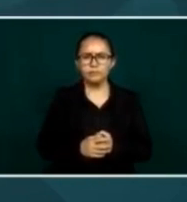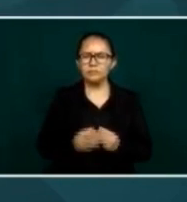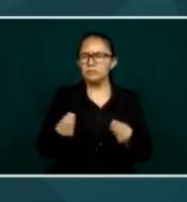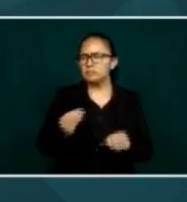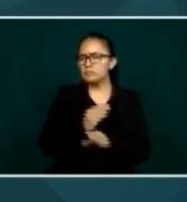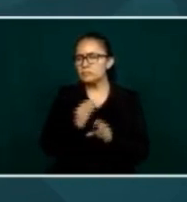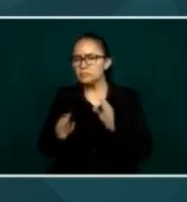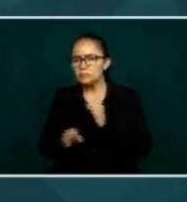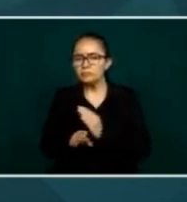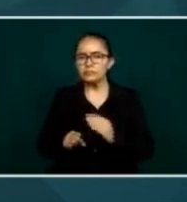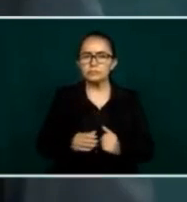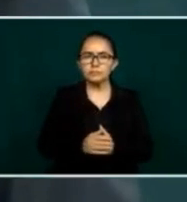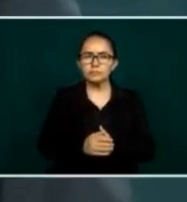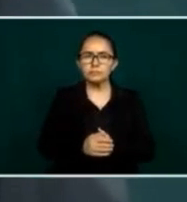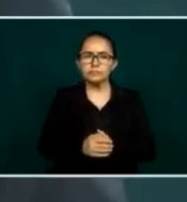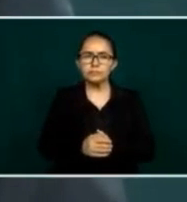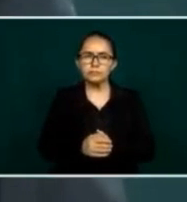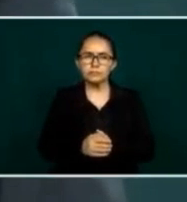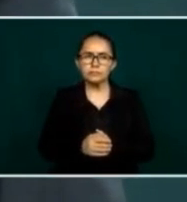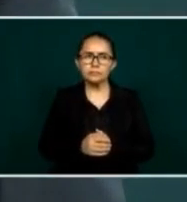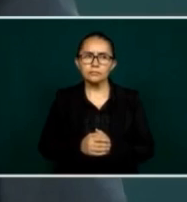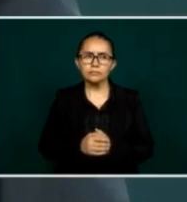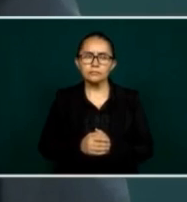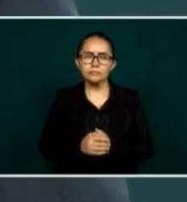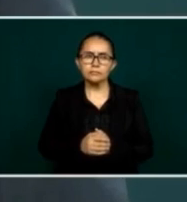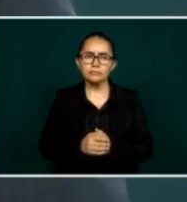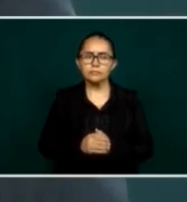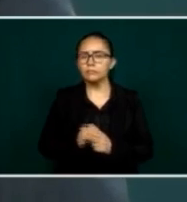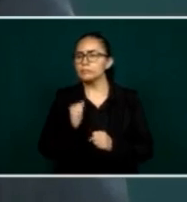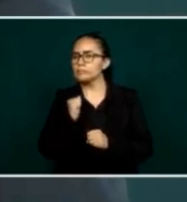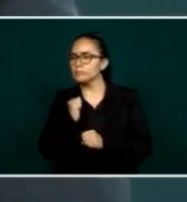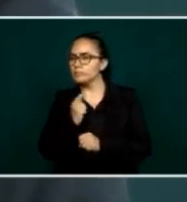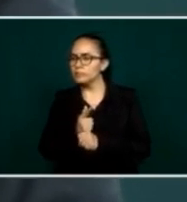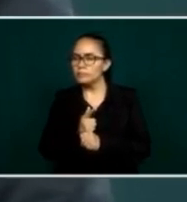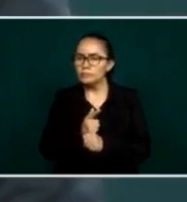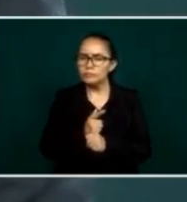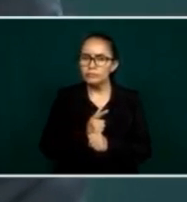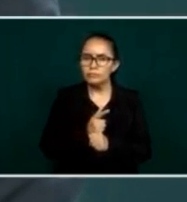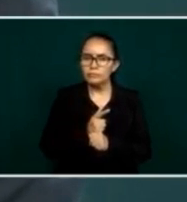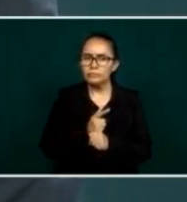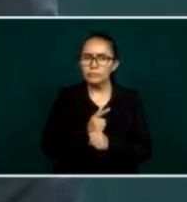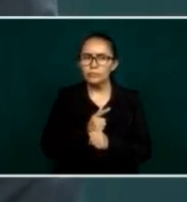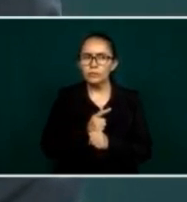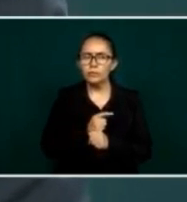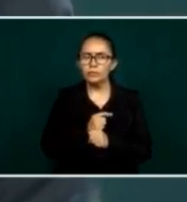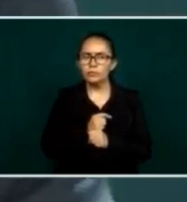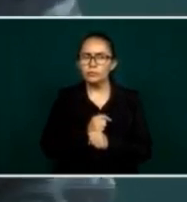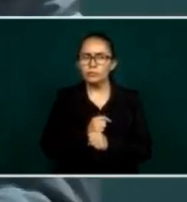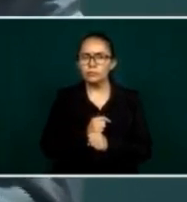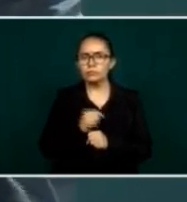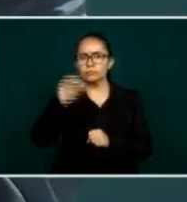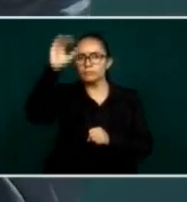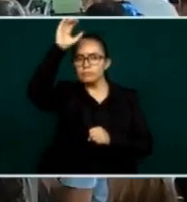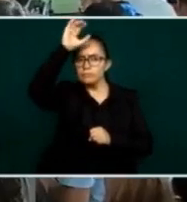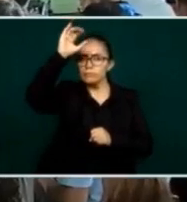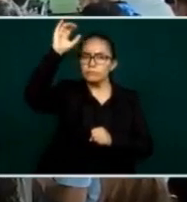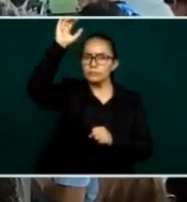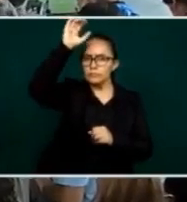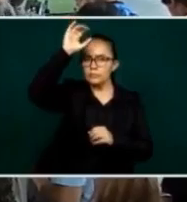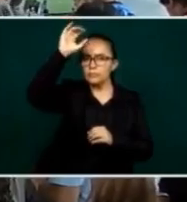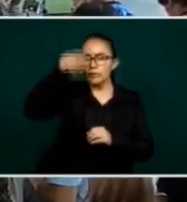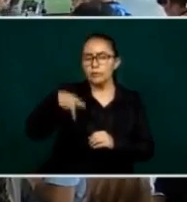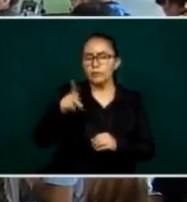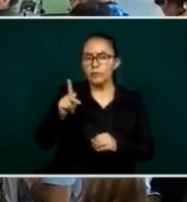and we could find out many things, new discoveries that they were saying on